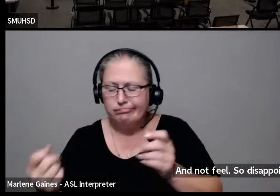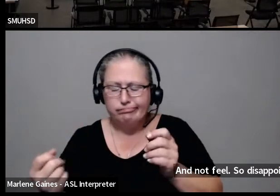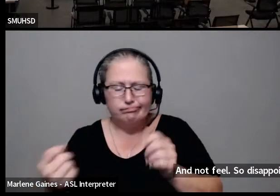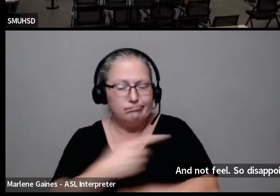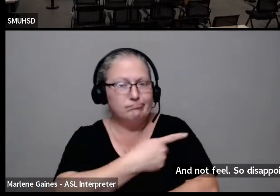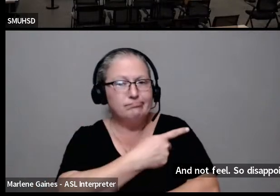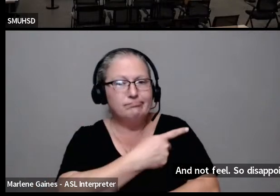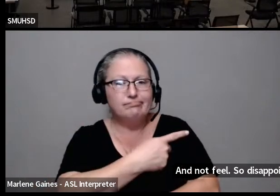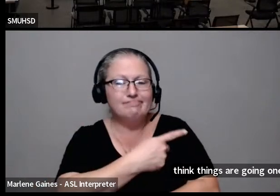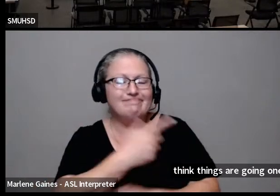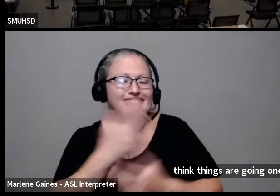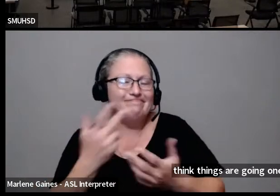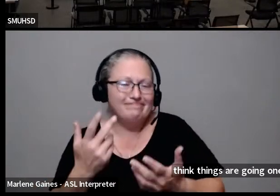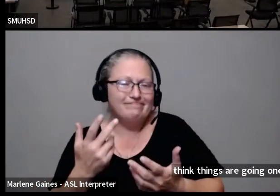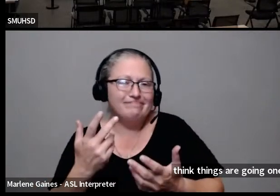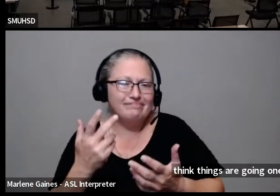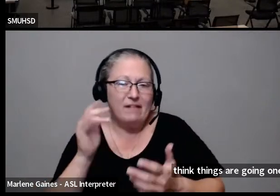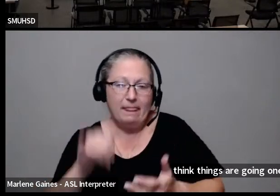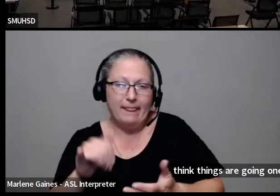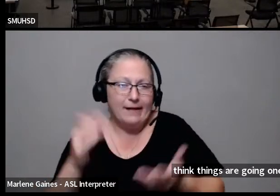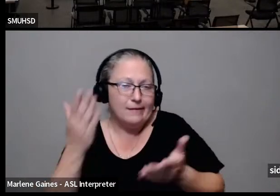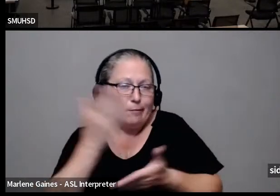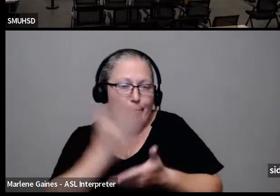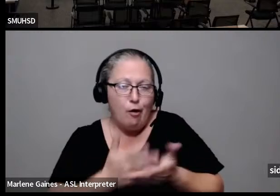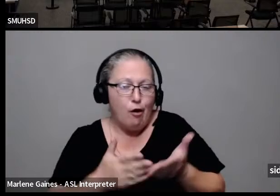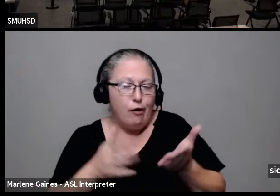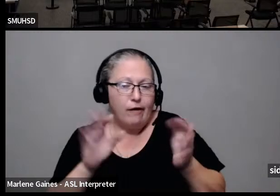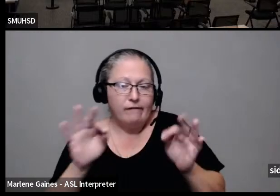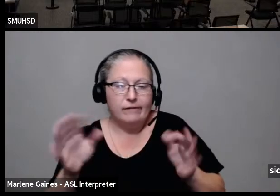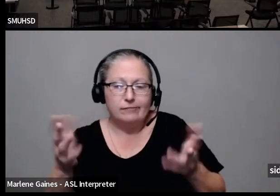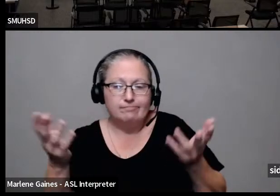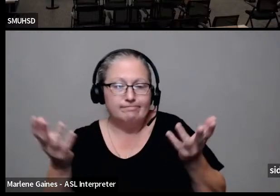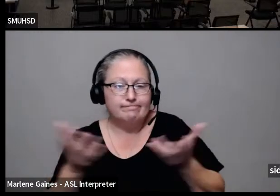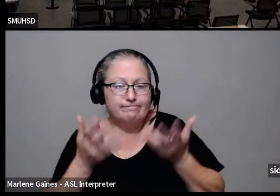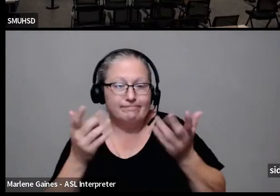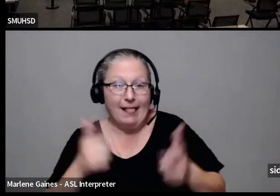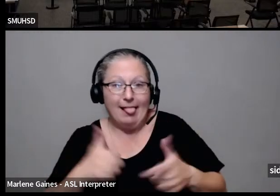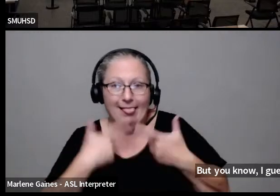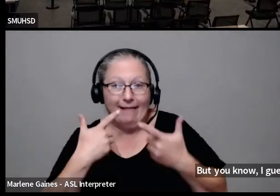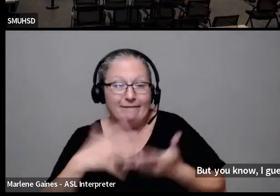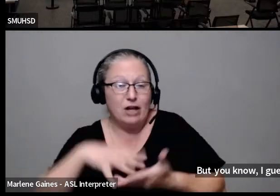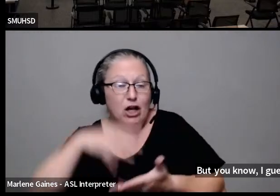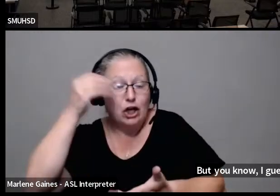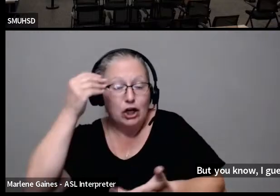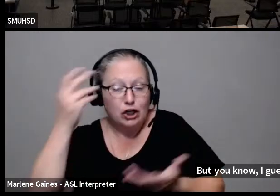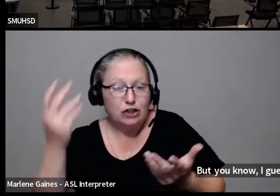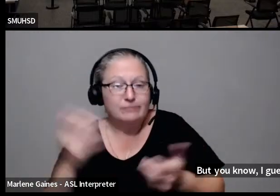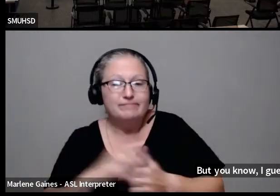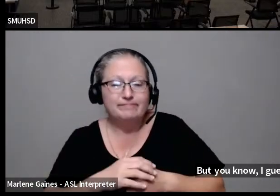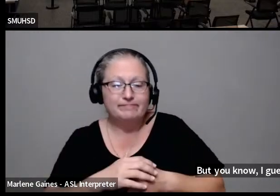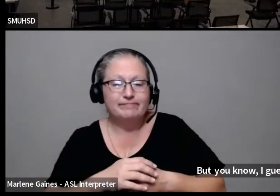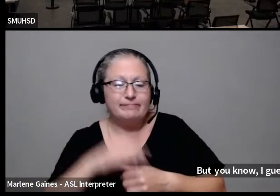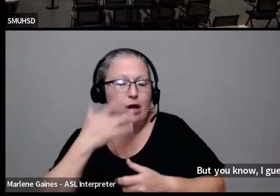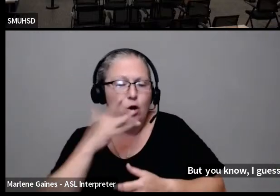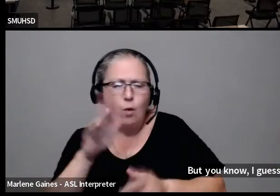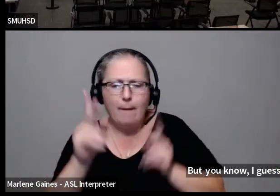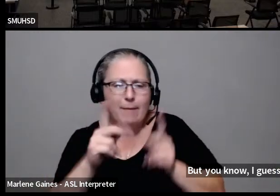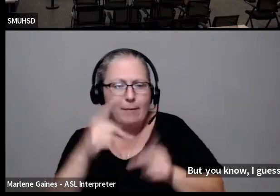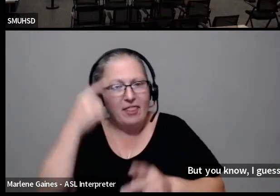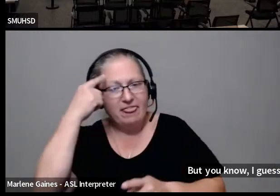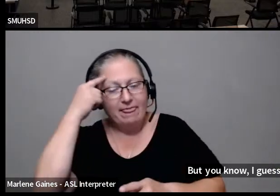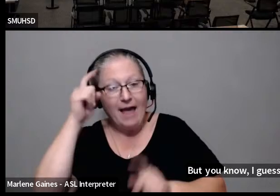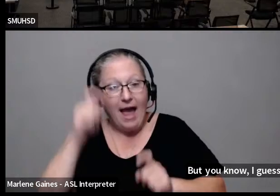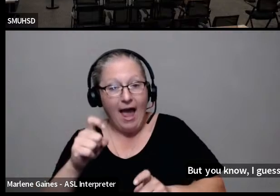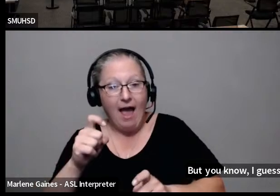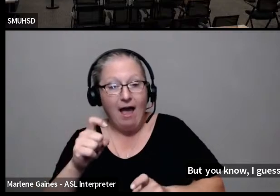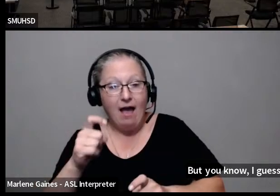sideways. But I guess it's all part of living and learning. So I don't want people to think that they have to keep